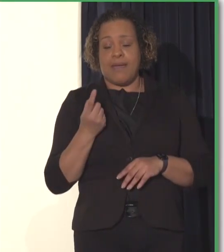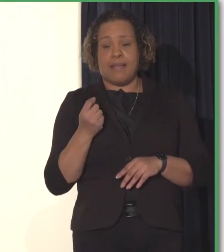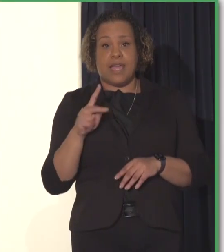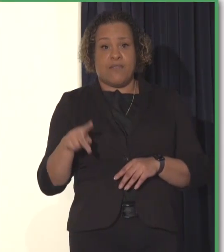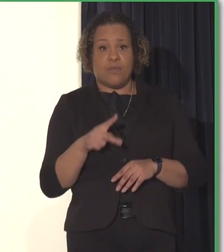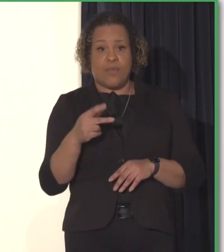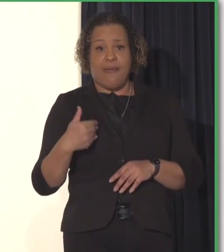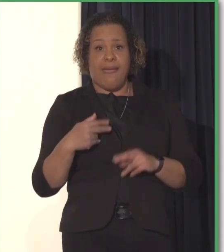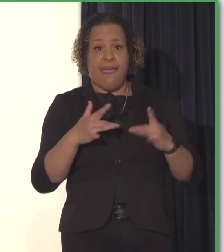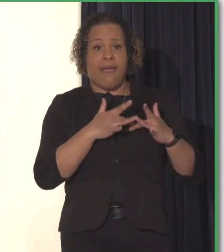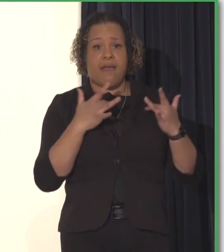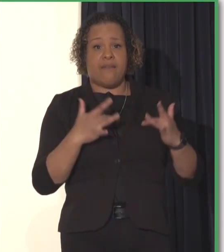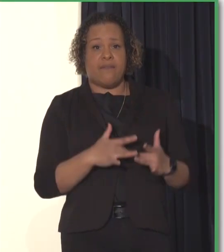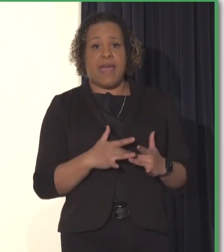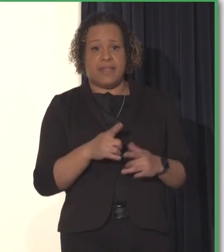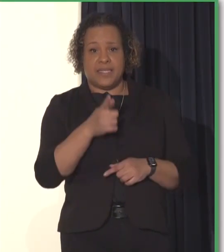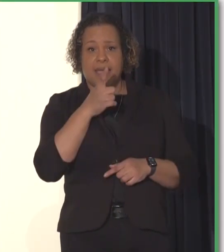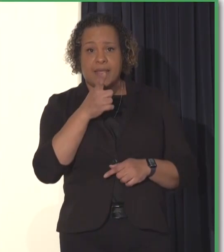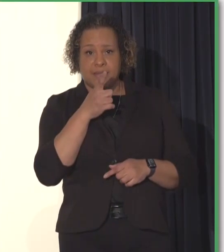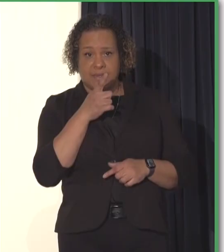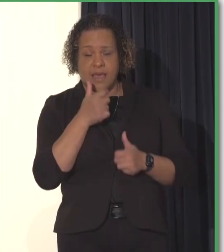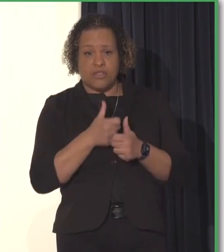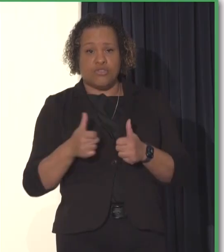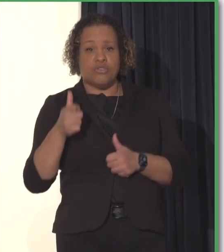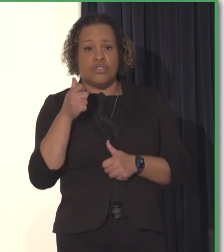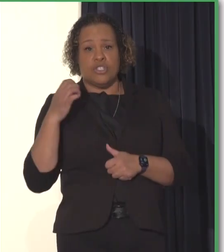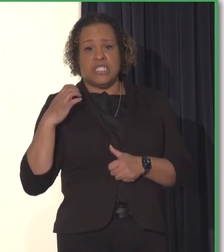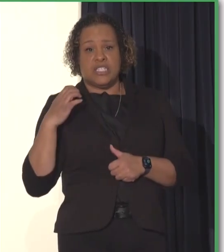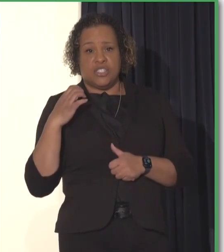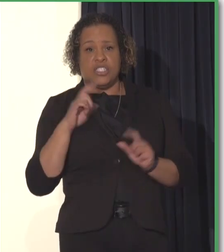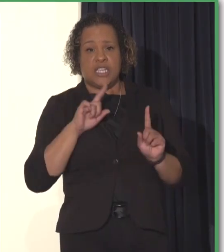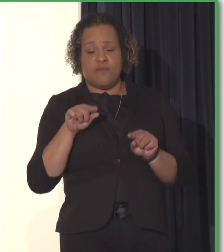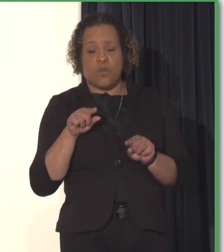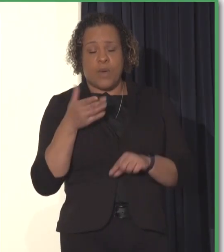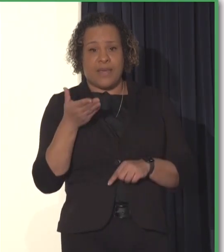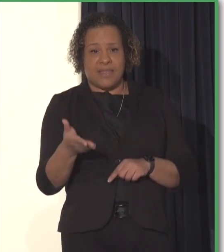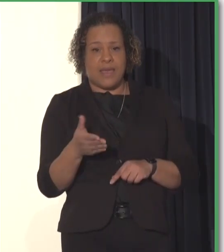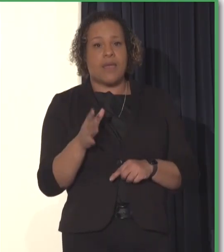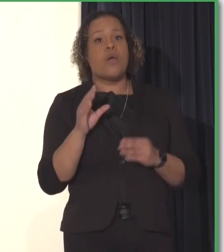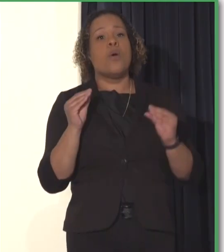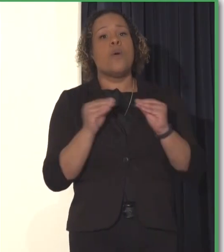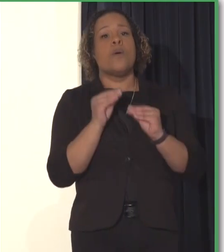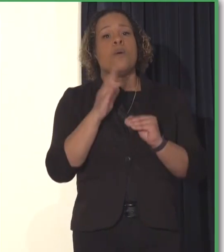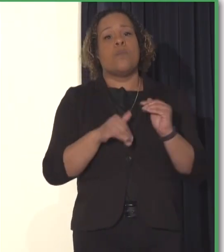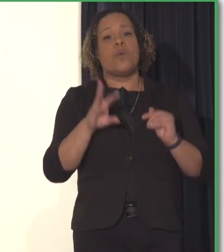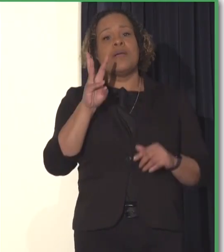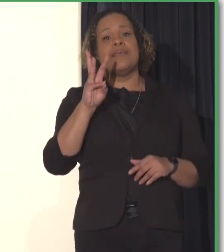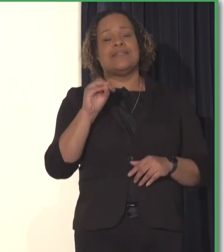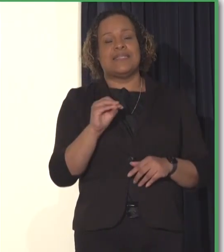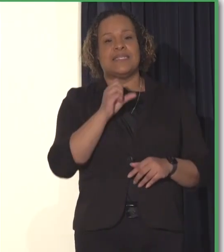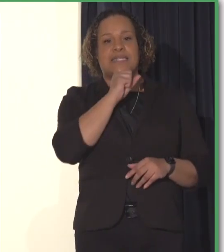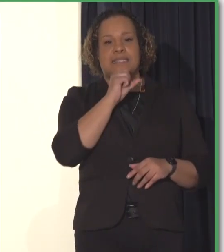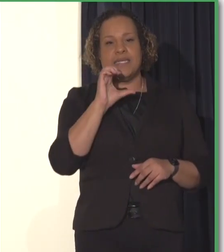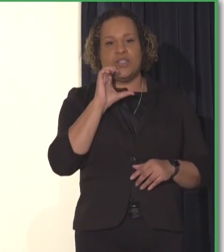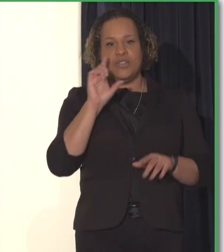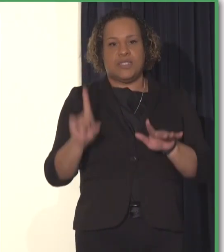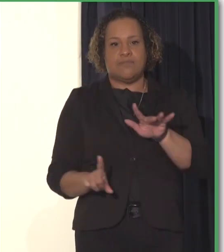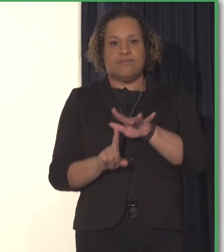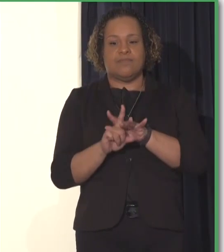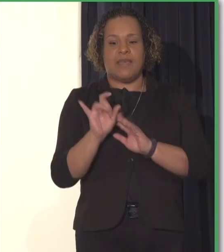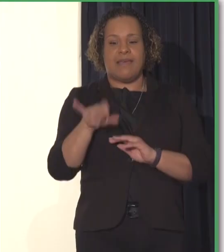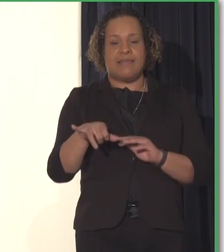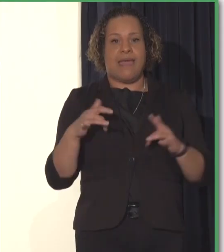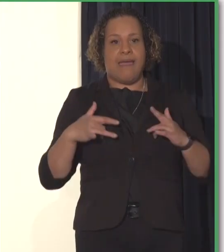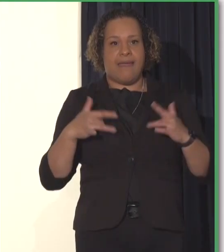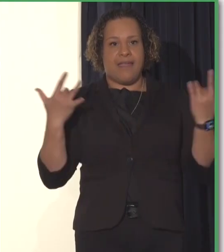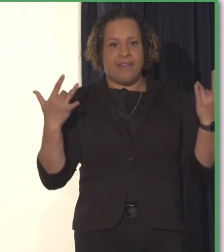Valentine's luncheon and the chief attended that. We had more than 60 seniors in that particular function, so great time out there. Thanks to